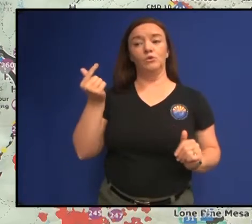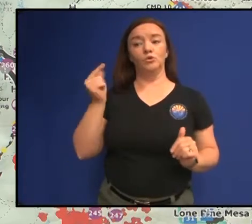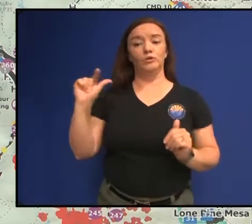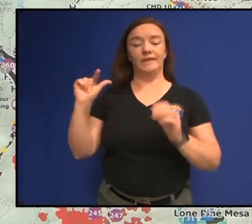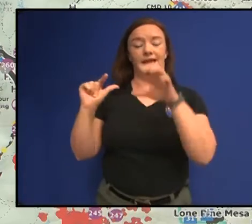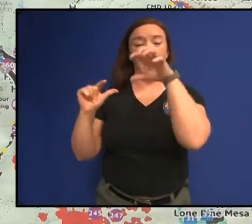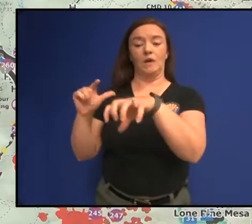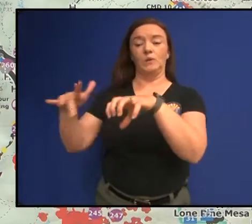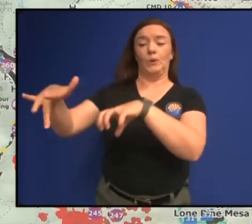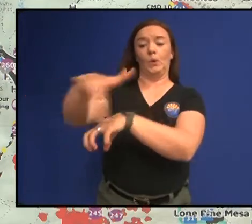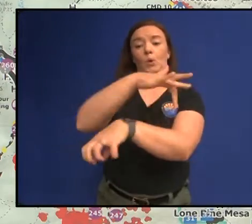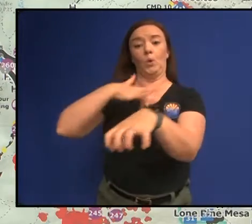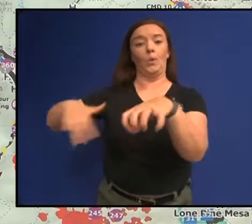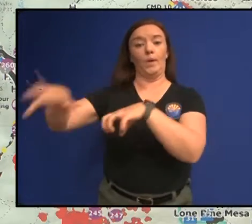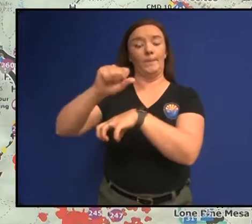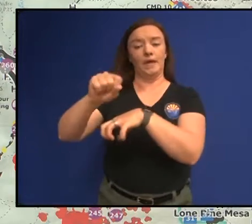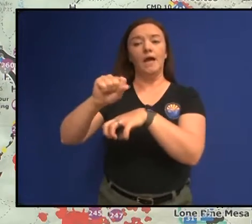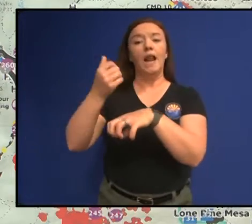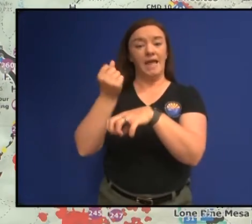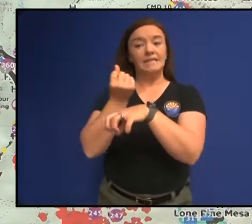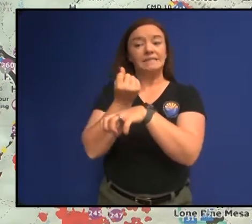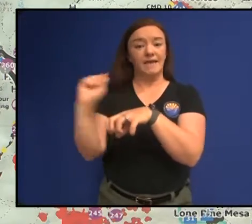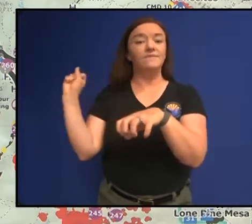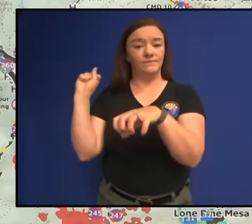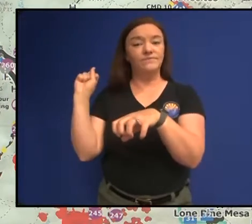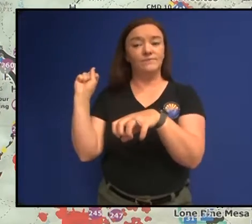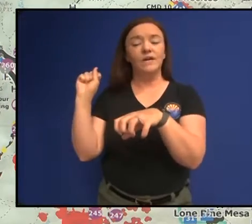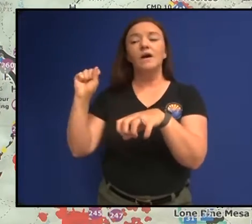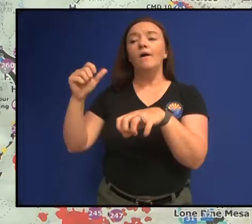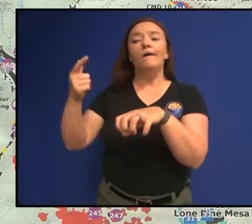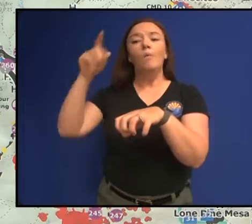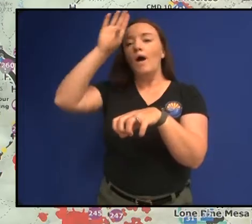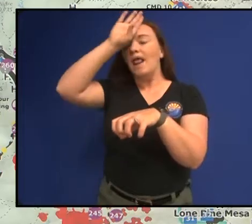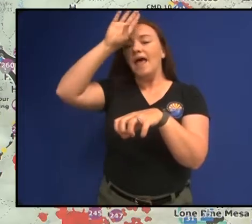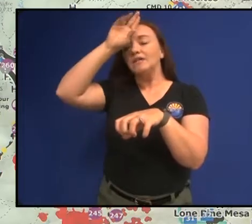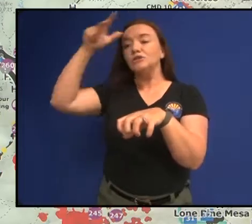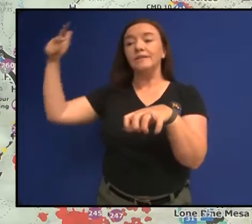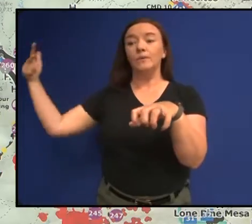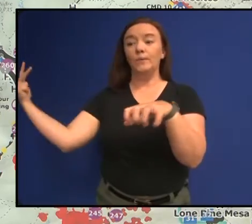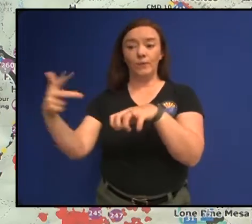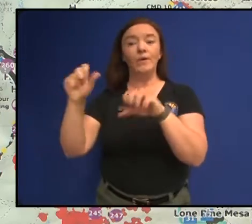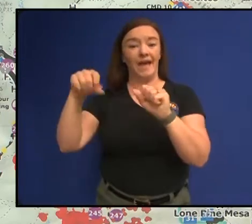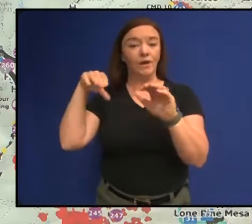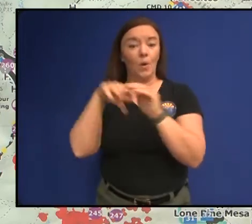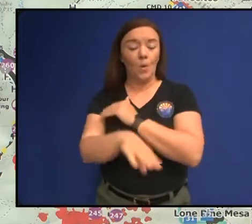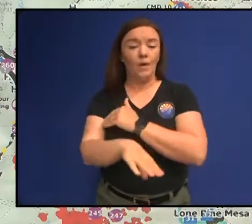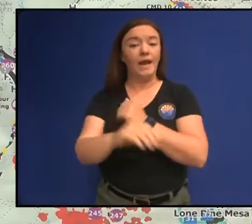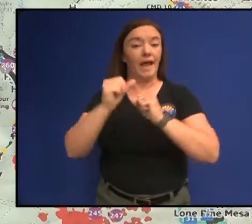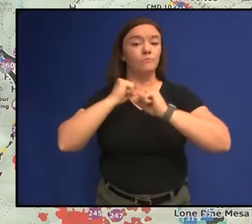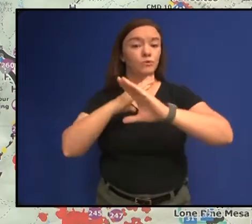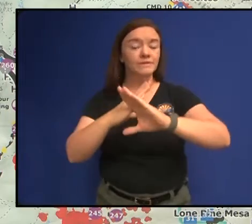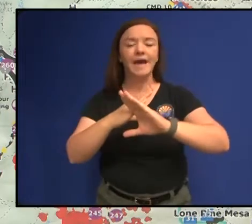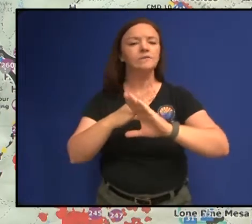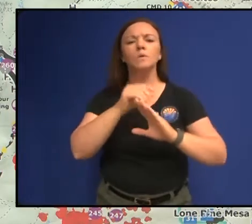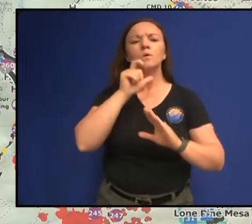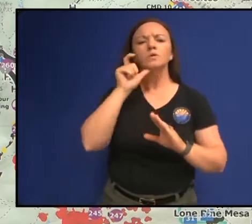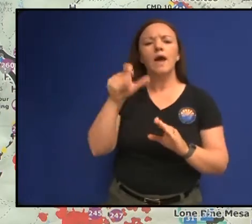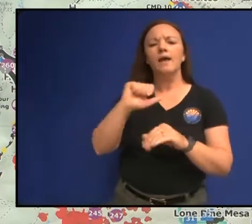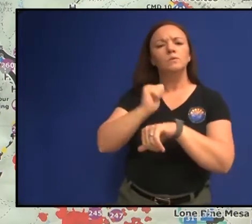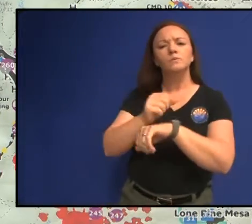zone that we could protect with just an engine or two. And so they may not have any sprinkler systems in there because they feel that they can go in and protect